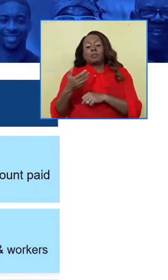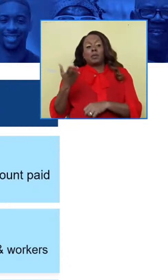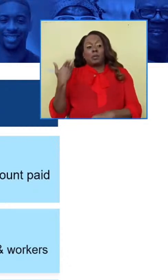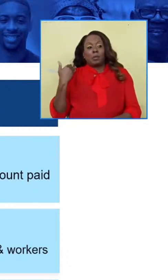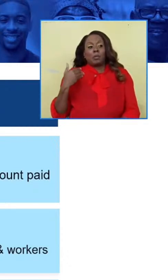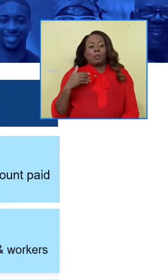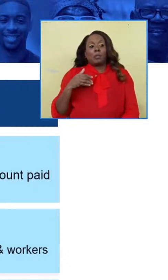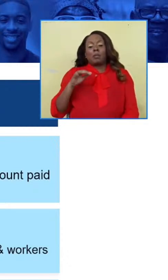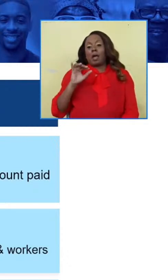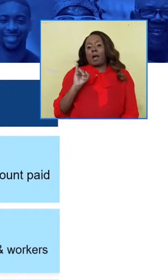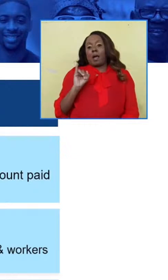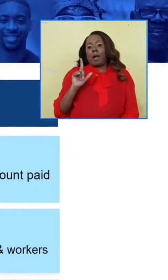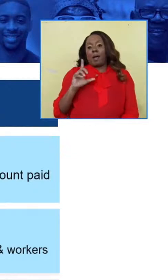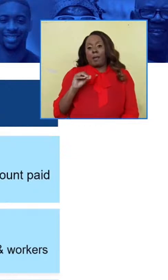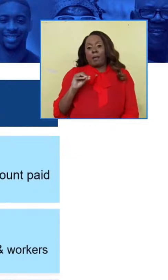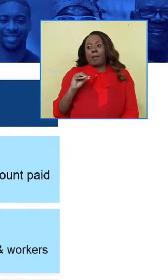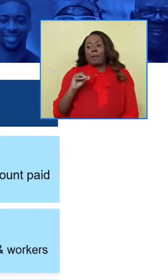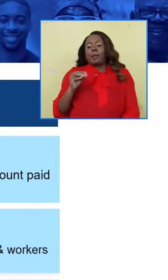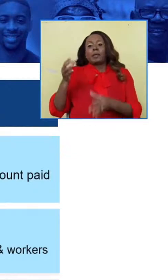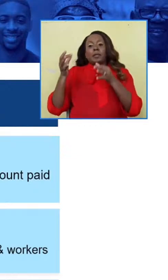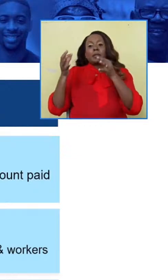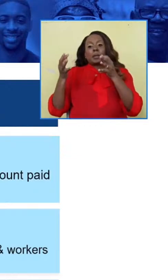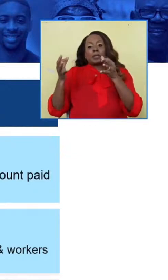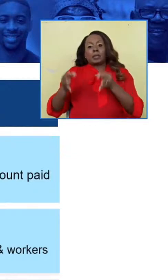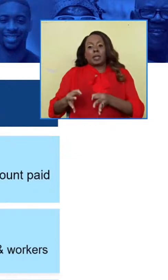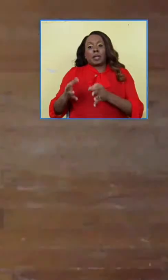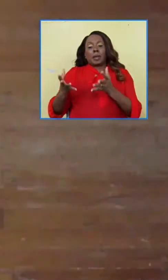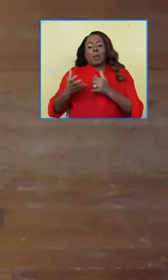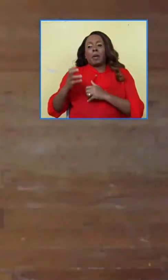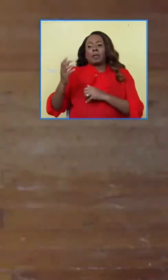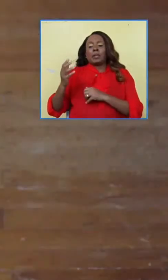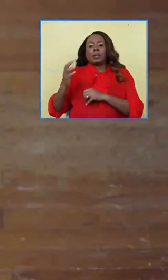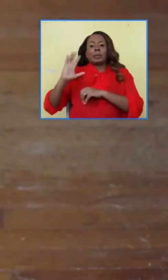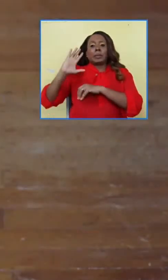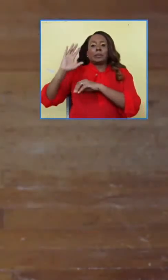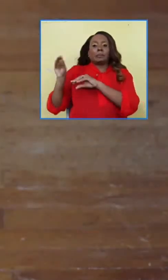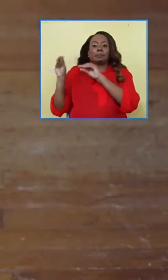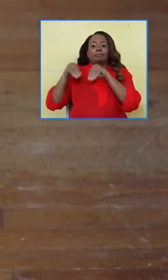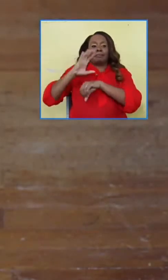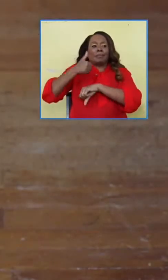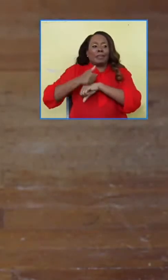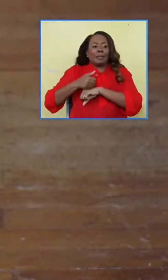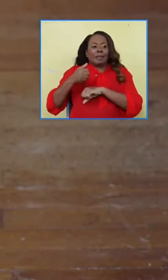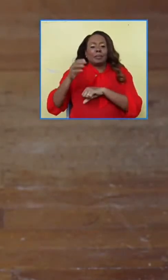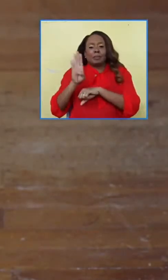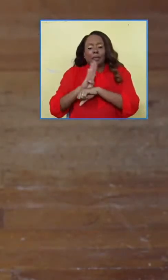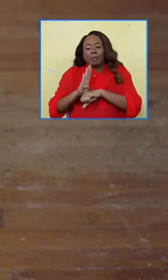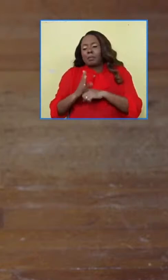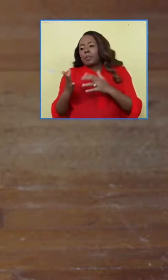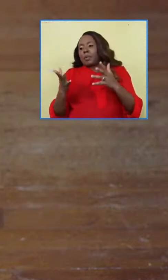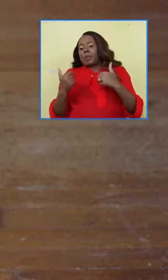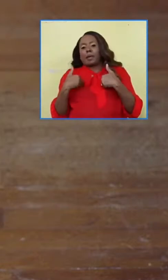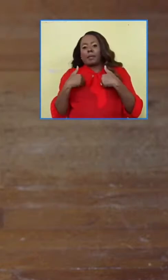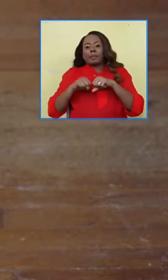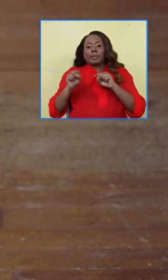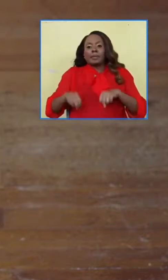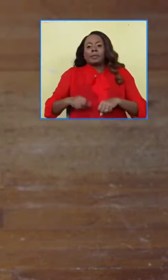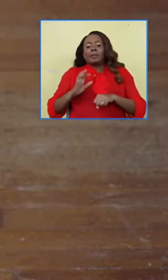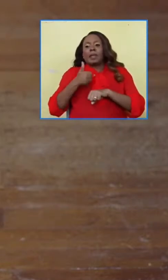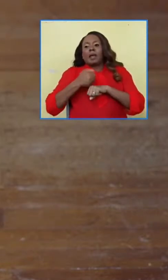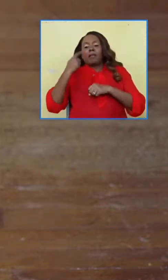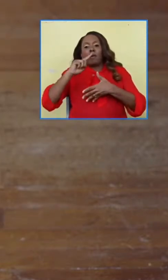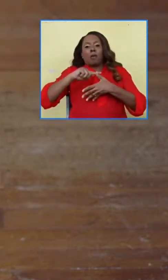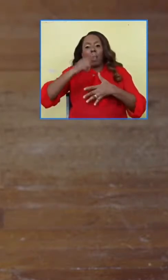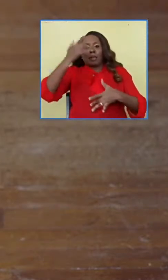this European-type model of Social Security that covered benefits for old age, invalidity,